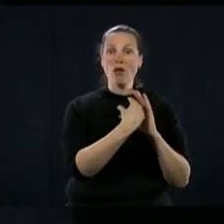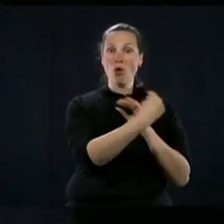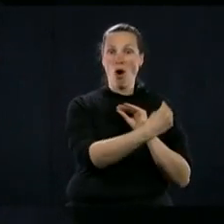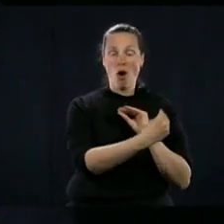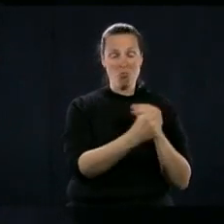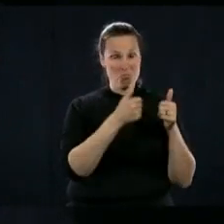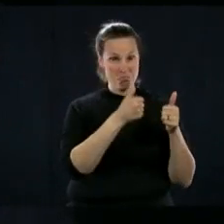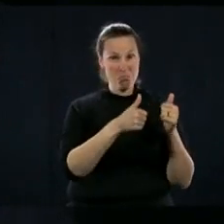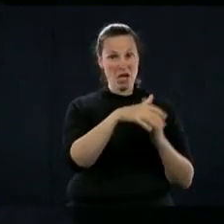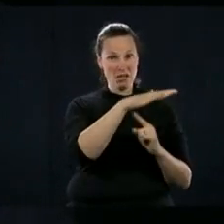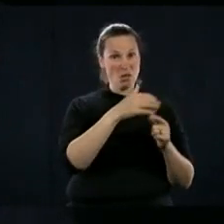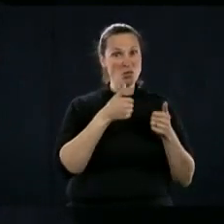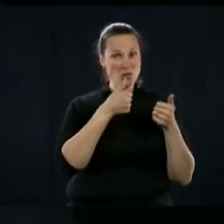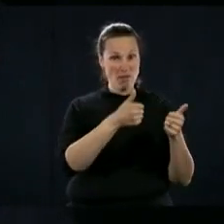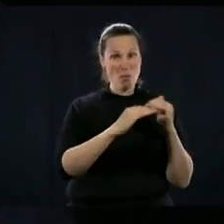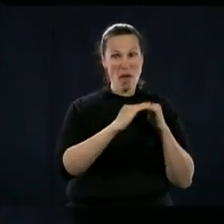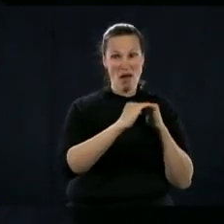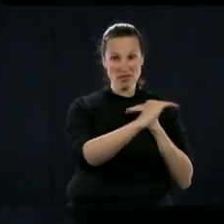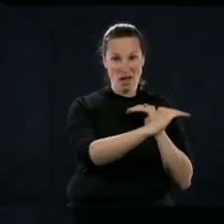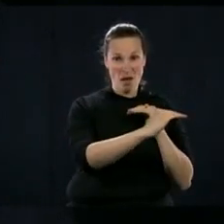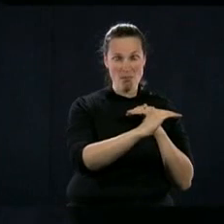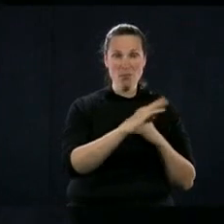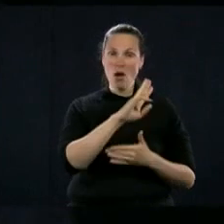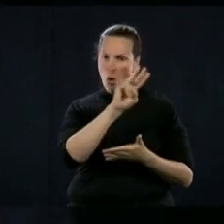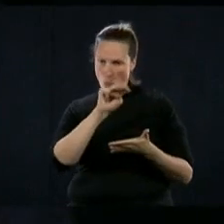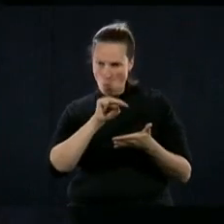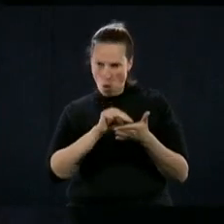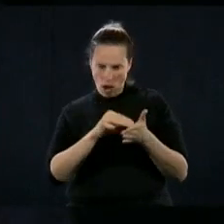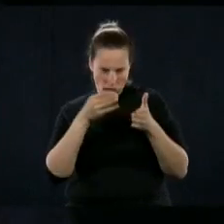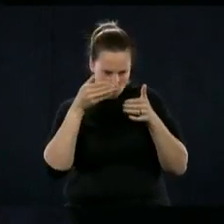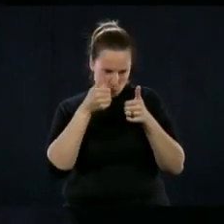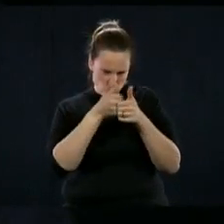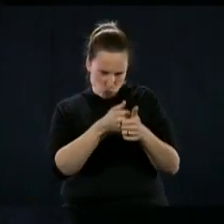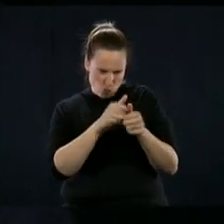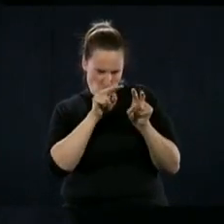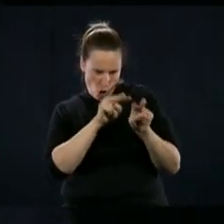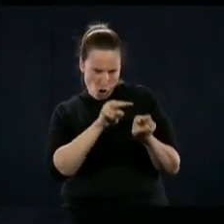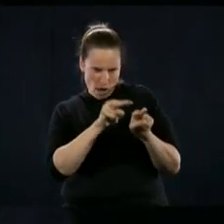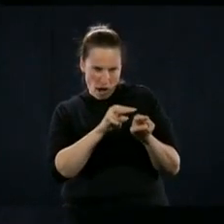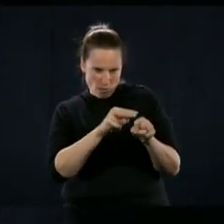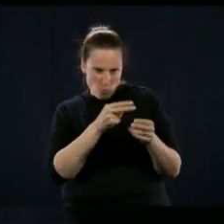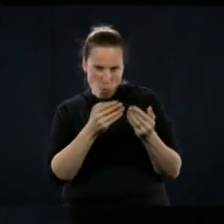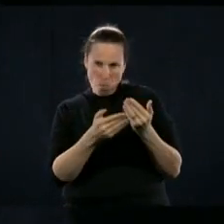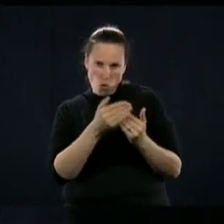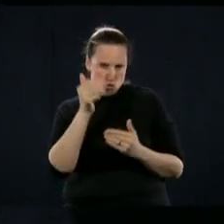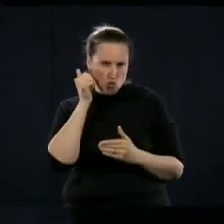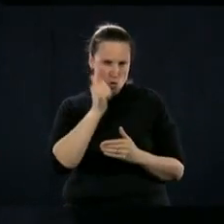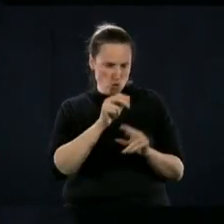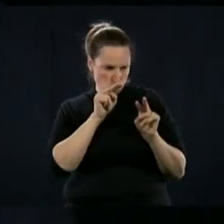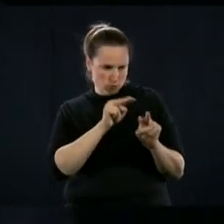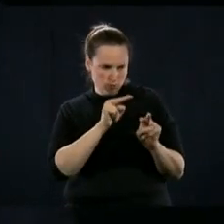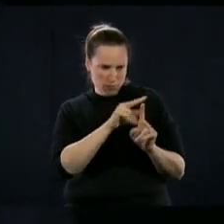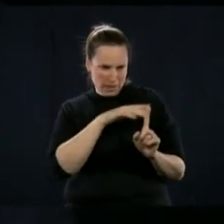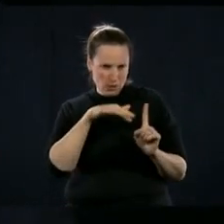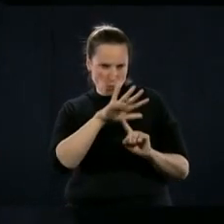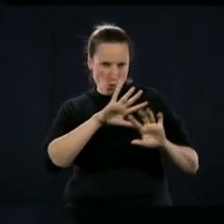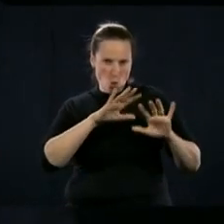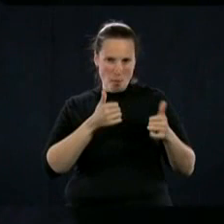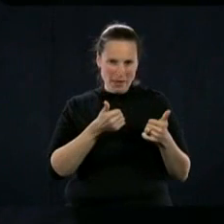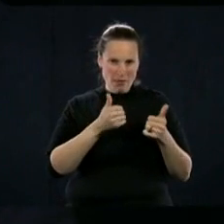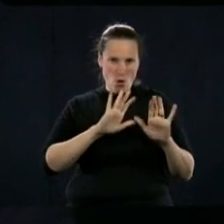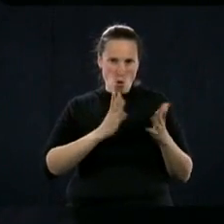outside of Montreal, the situation is under control. In Montreal, we're doing a very close follow-up, and as I was saying earlier